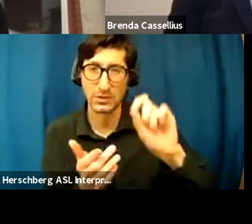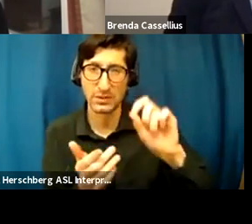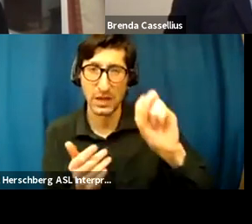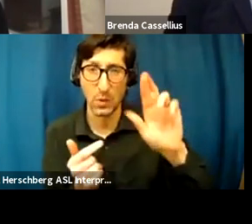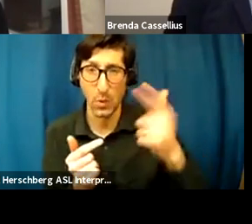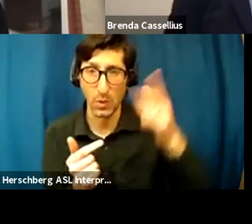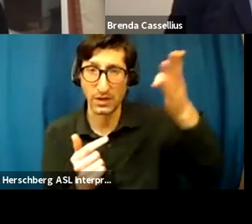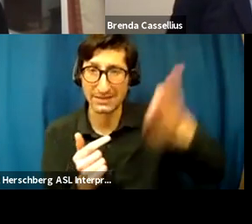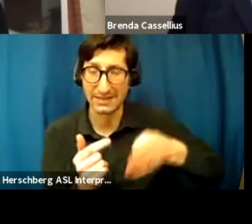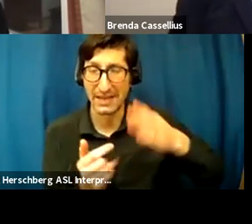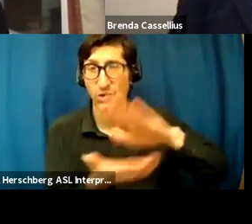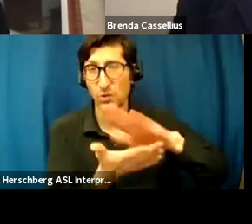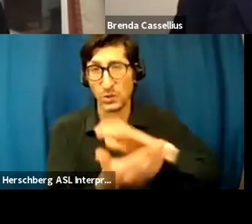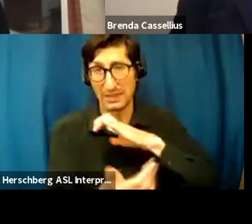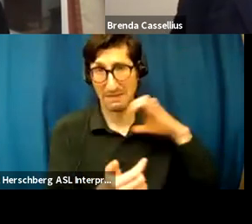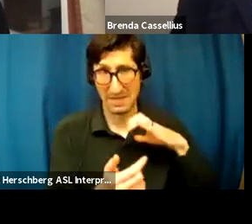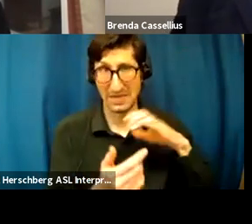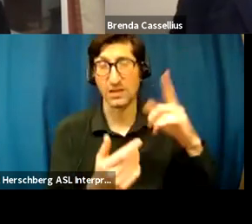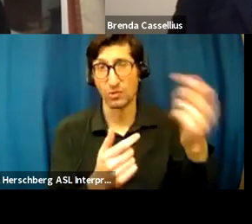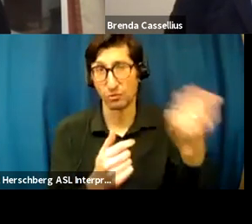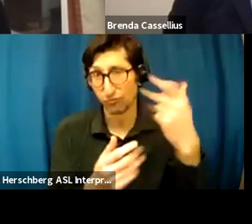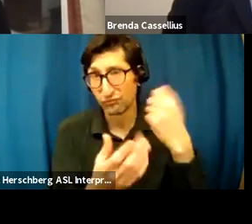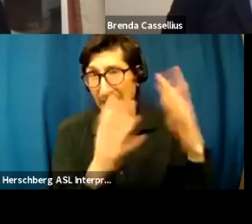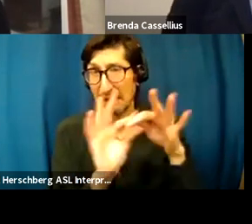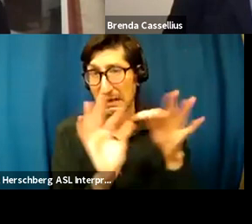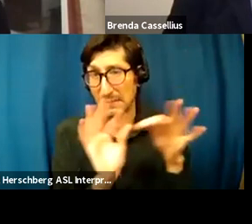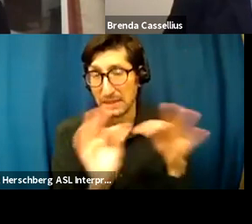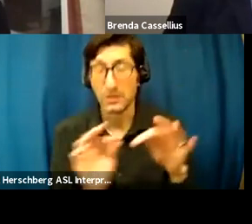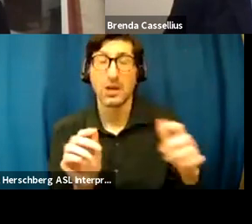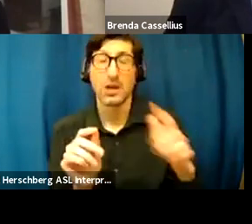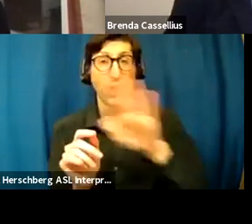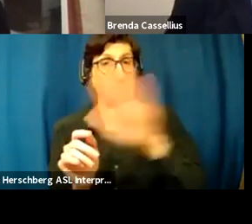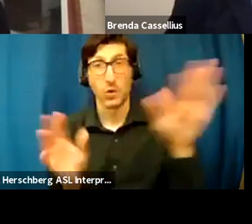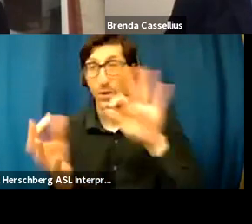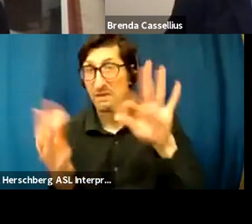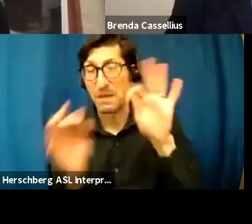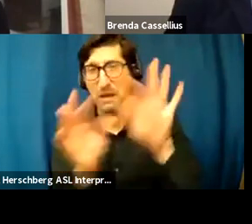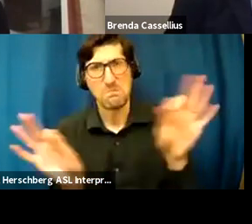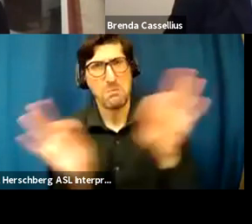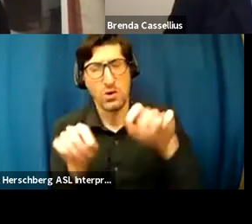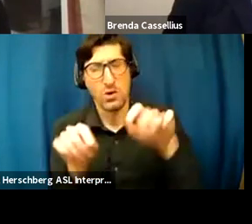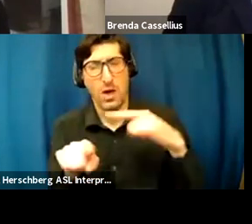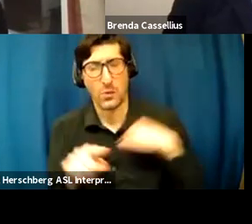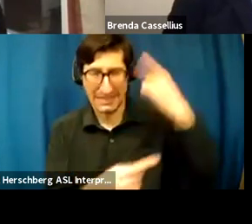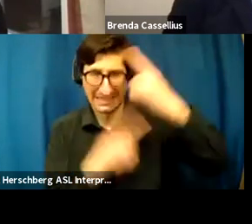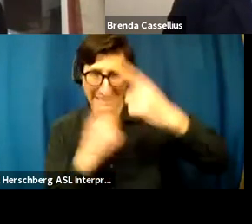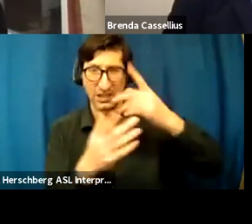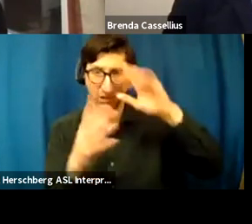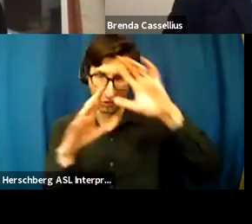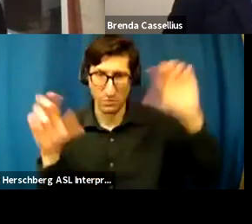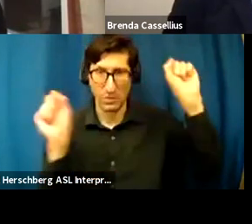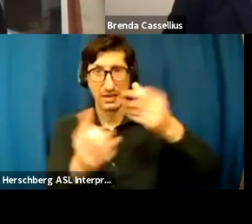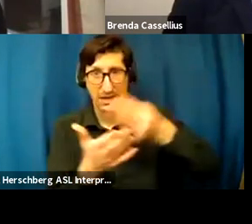bostonpublicschools.org/school committee. Your input is critical as we consider the superintendent's budget recommendations for the next fiscal